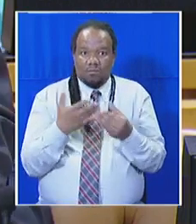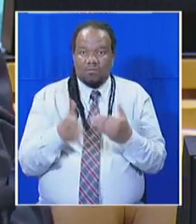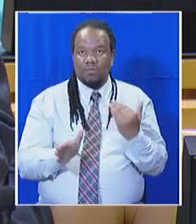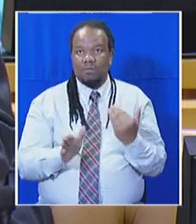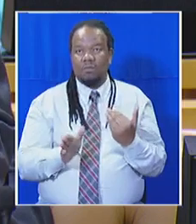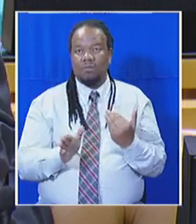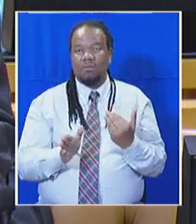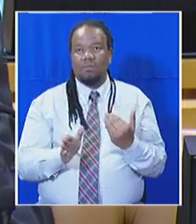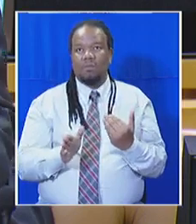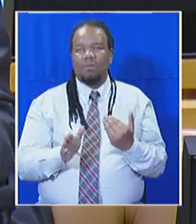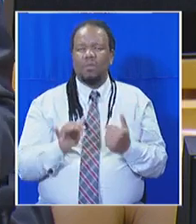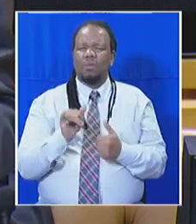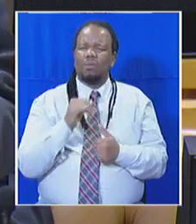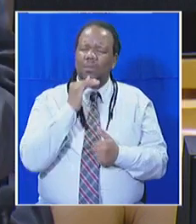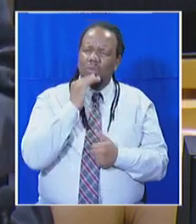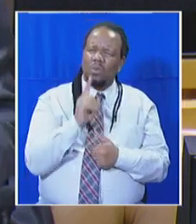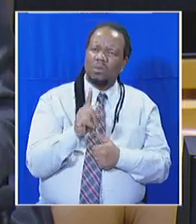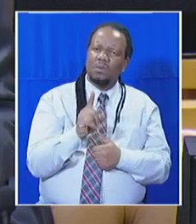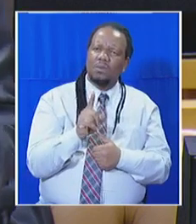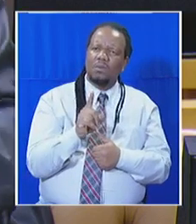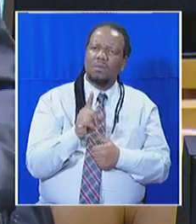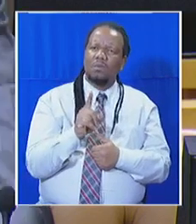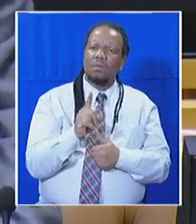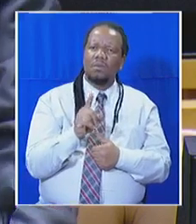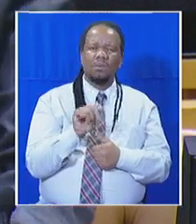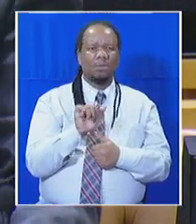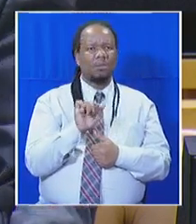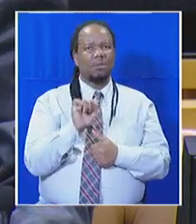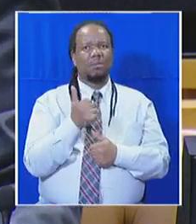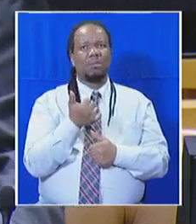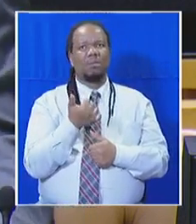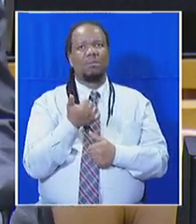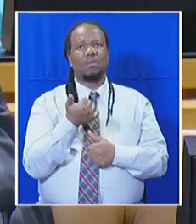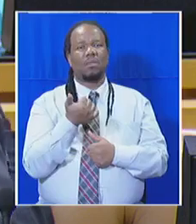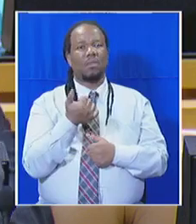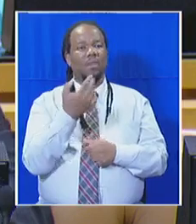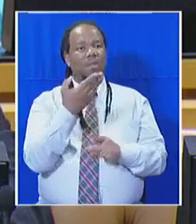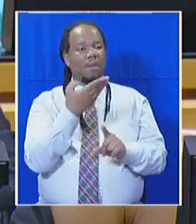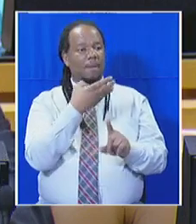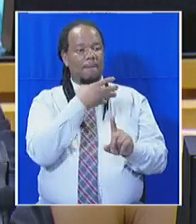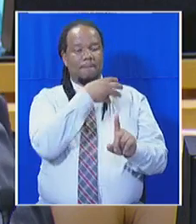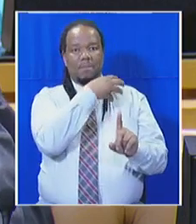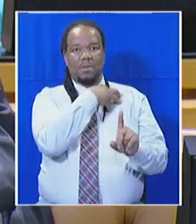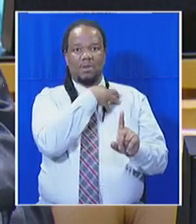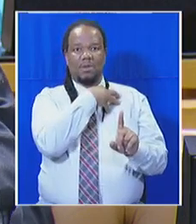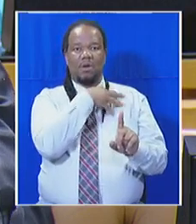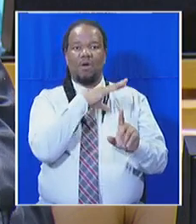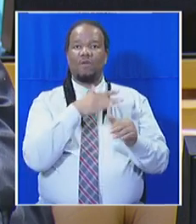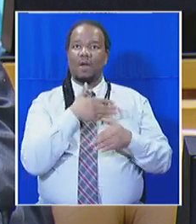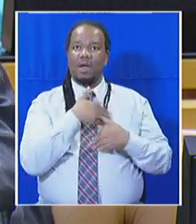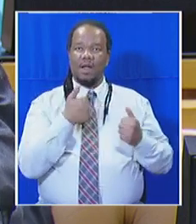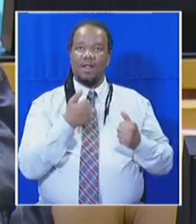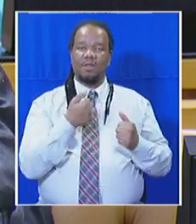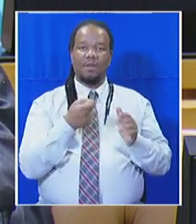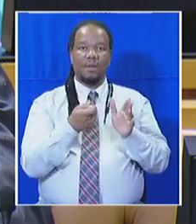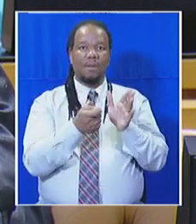The reference? They claim that Honorable Minister of Health has bought